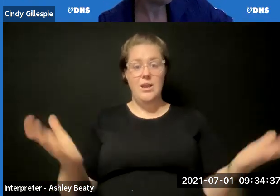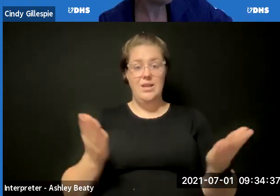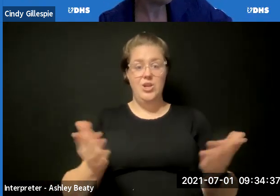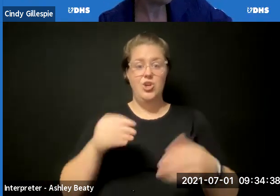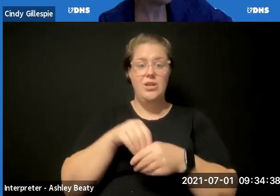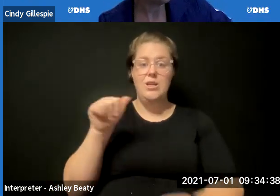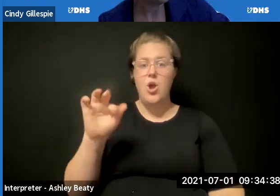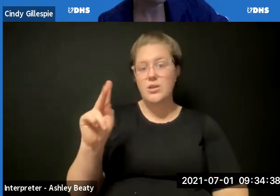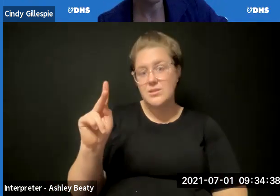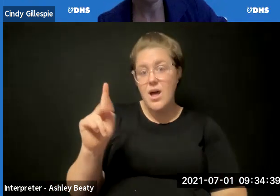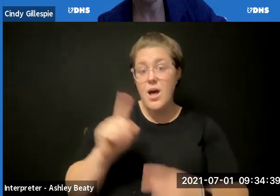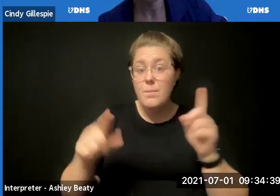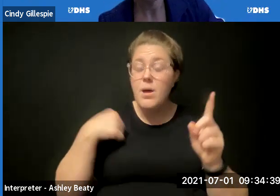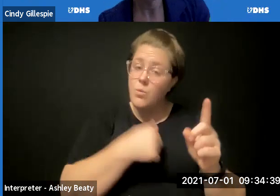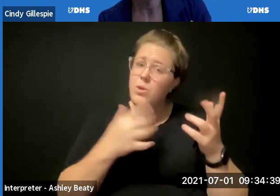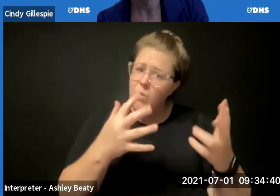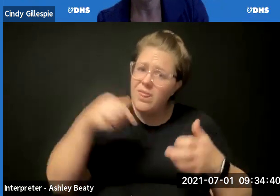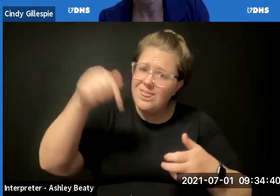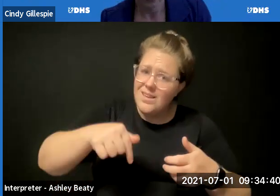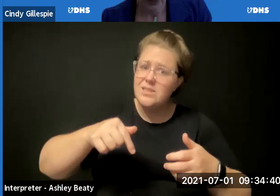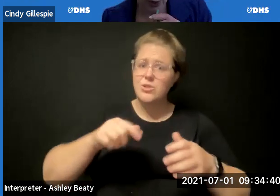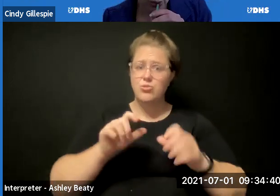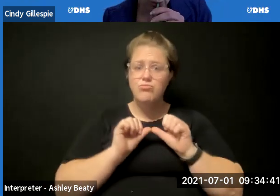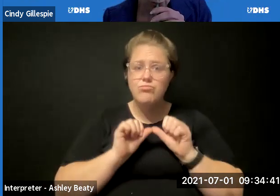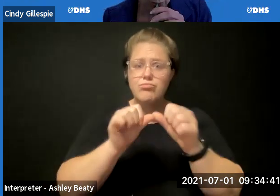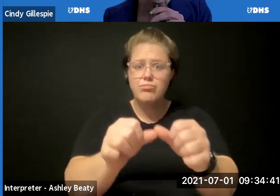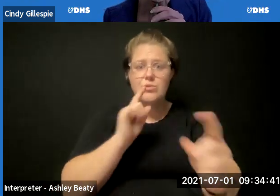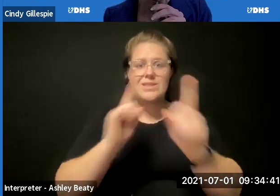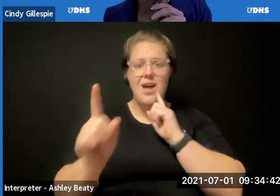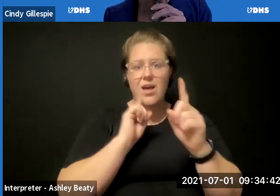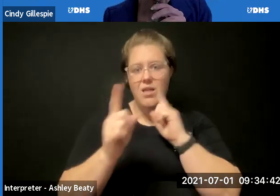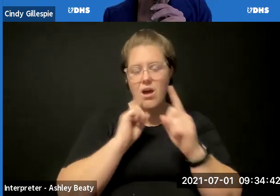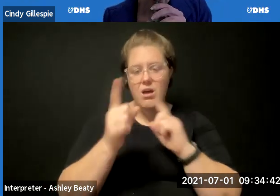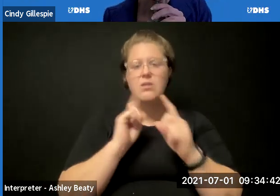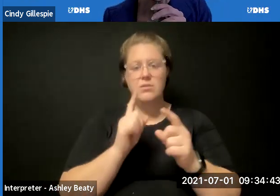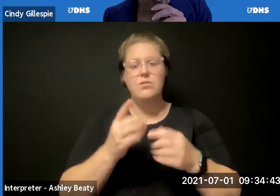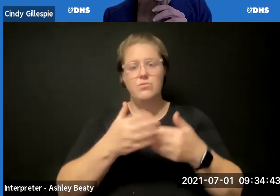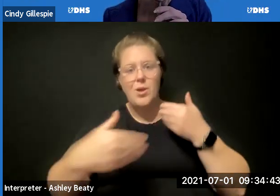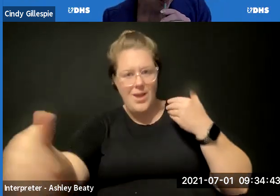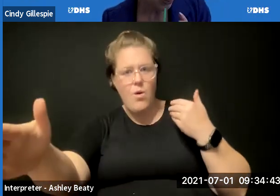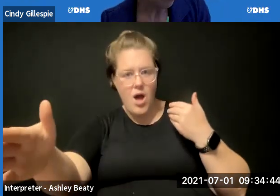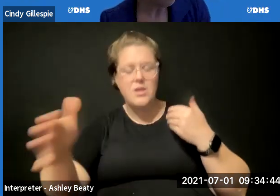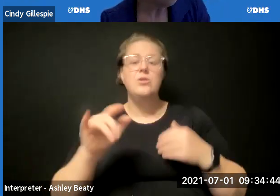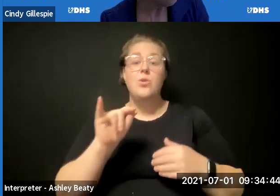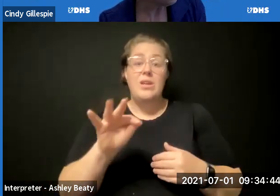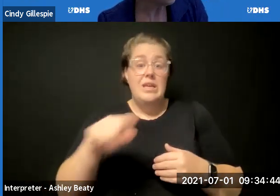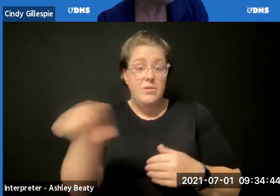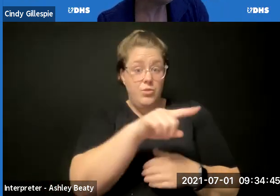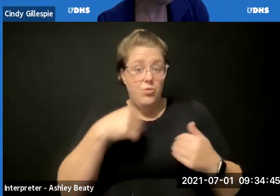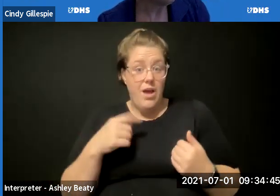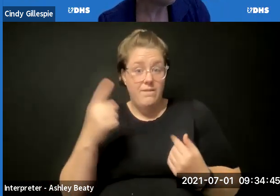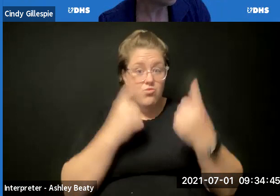this as a dialogue going forward, whether that's, reaching out to us if you have questions, and certainly Jeff can talk more about that, but also continuing